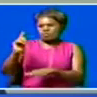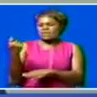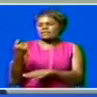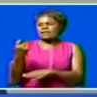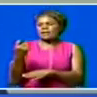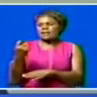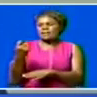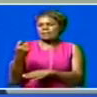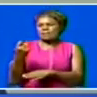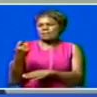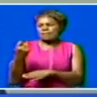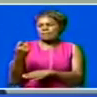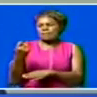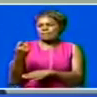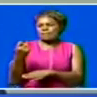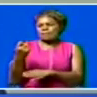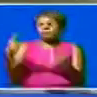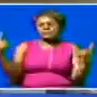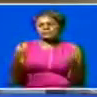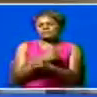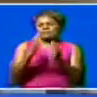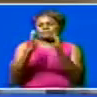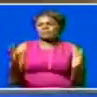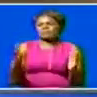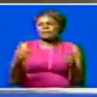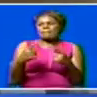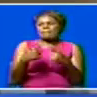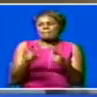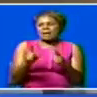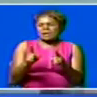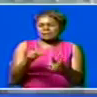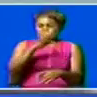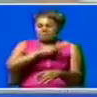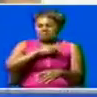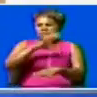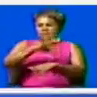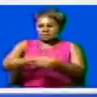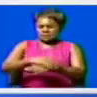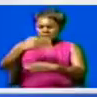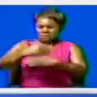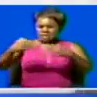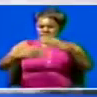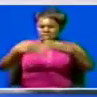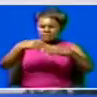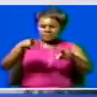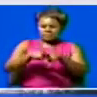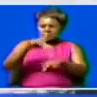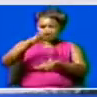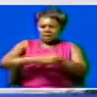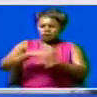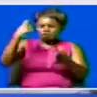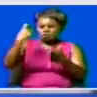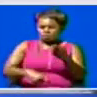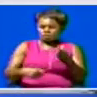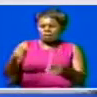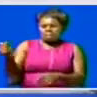plus years. It's a whole lot of difference. Although it generates minimum revenue, the building also generates costs.